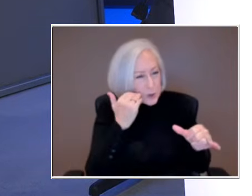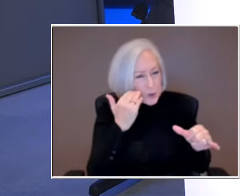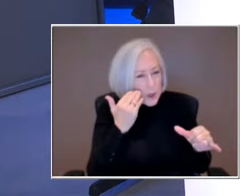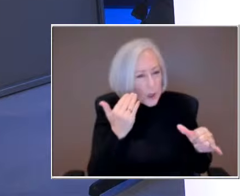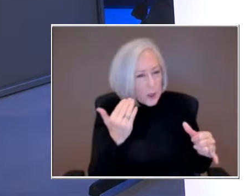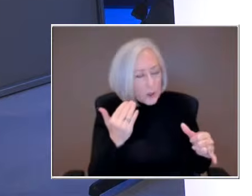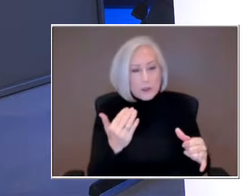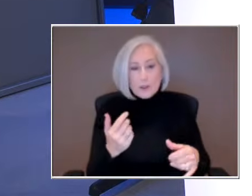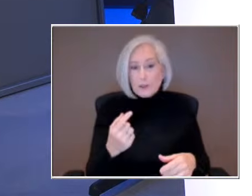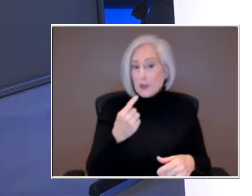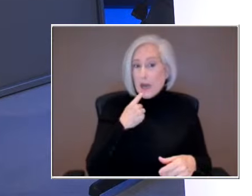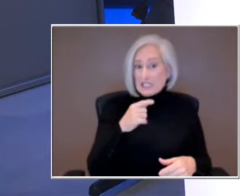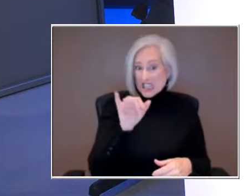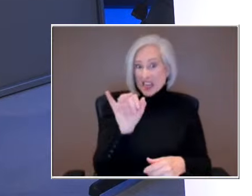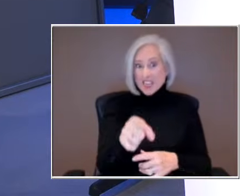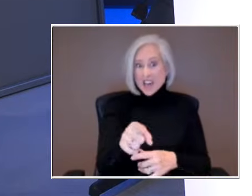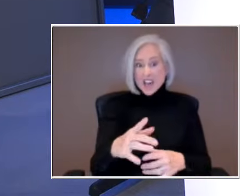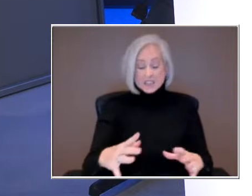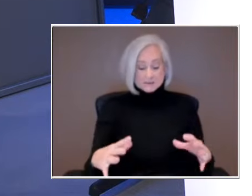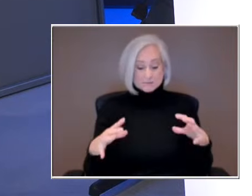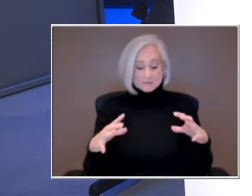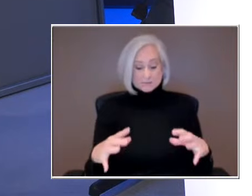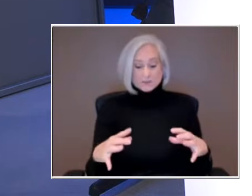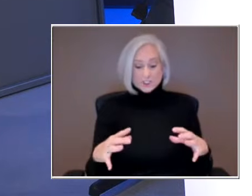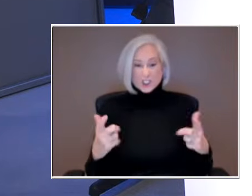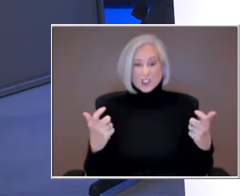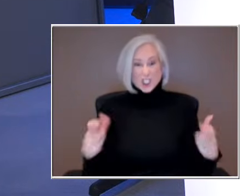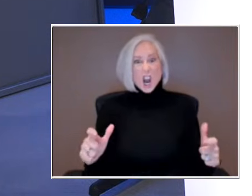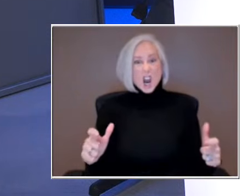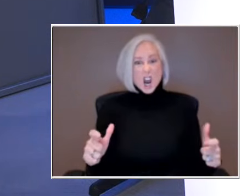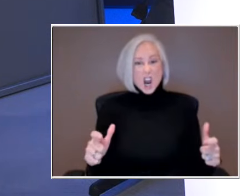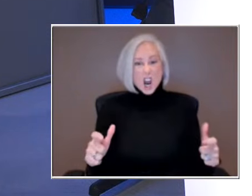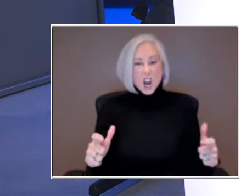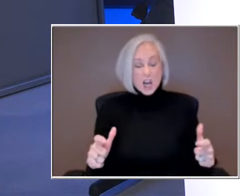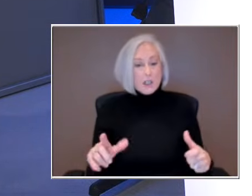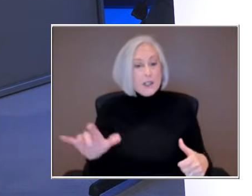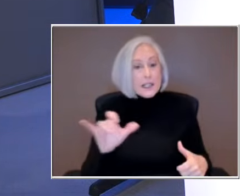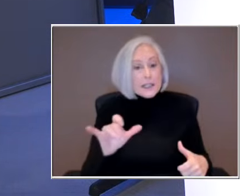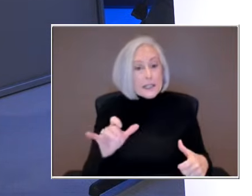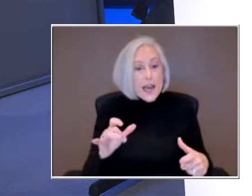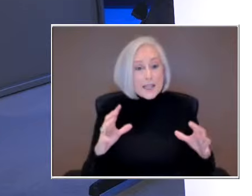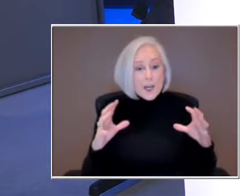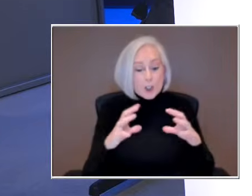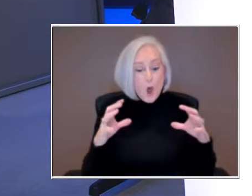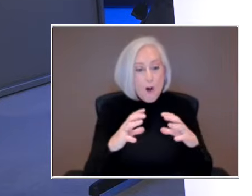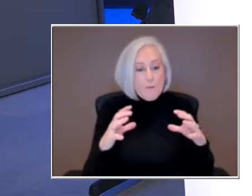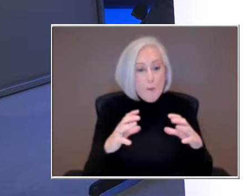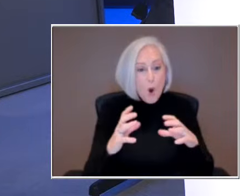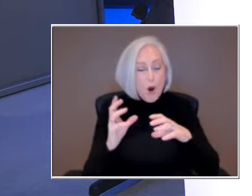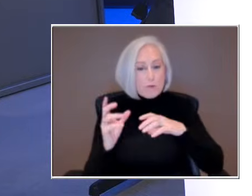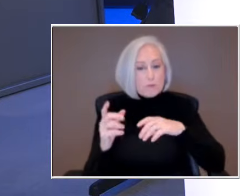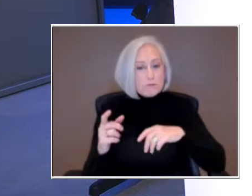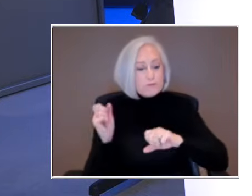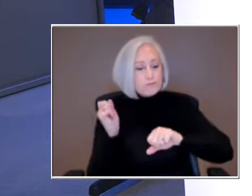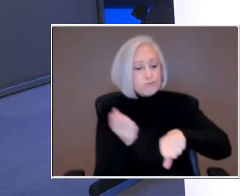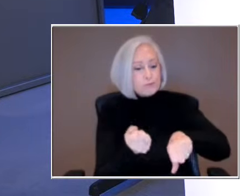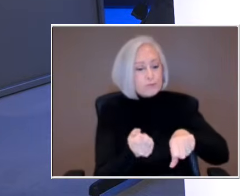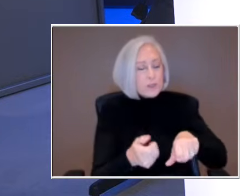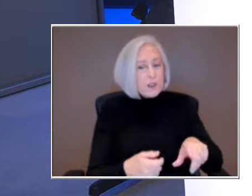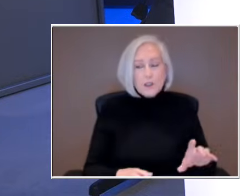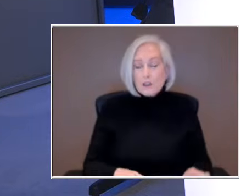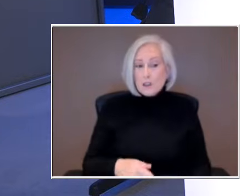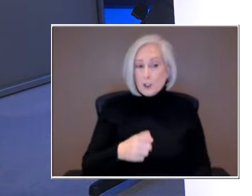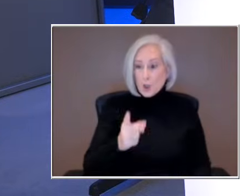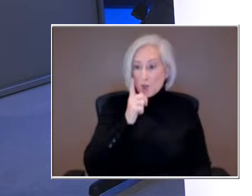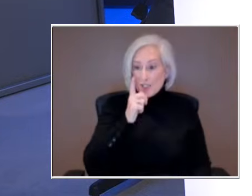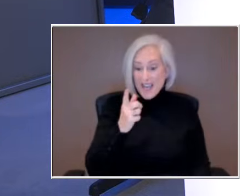like this. like Yeah, it was huge. like a large softball. Yes. And you're not a big guy. You're not a